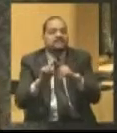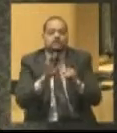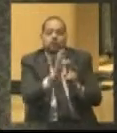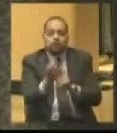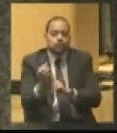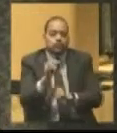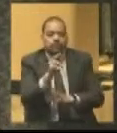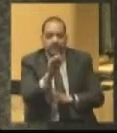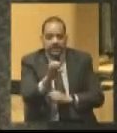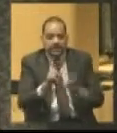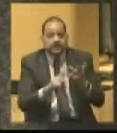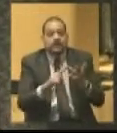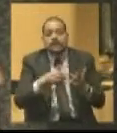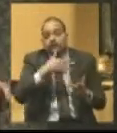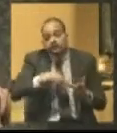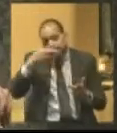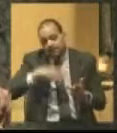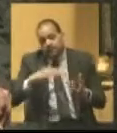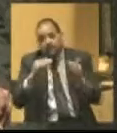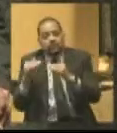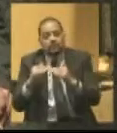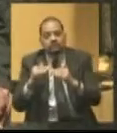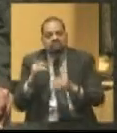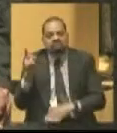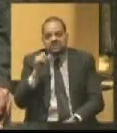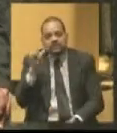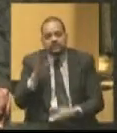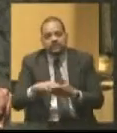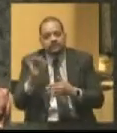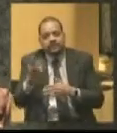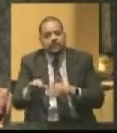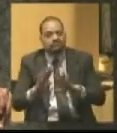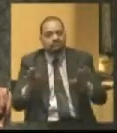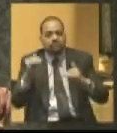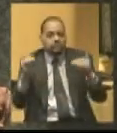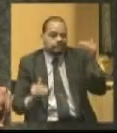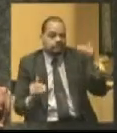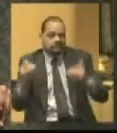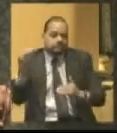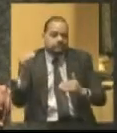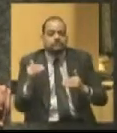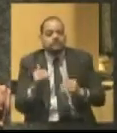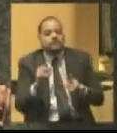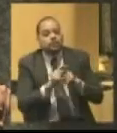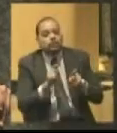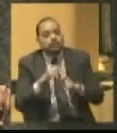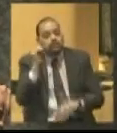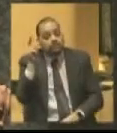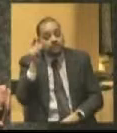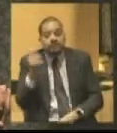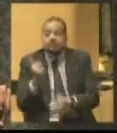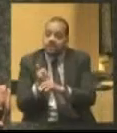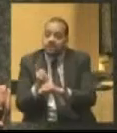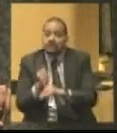things in the 21st century. Yet in their own time, and in their own way, Lincoln and the Republicans were genuine radicals,